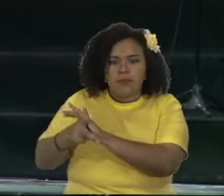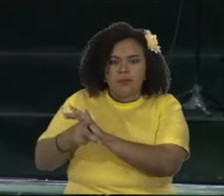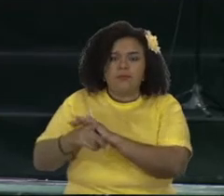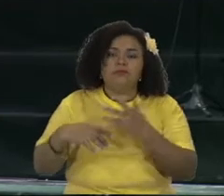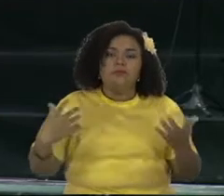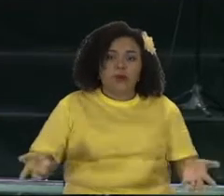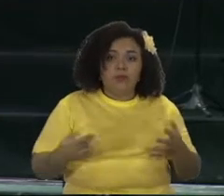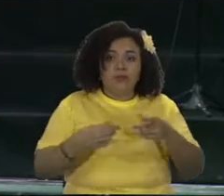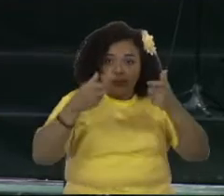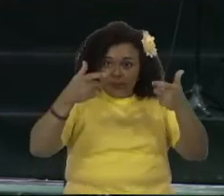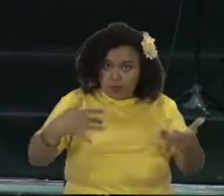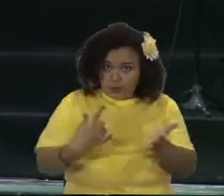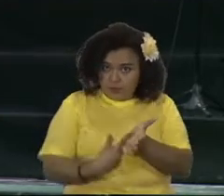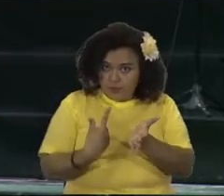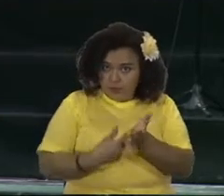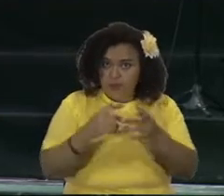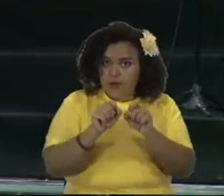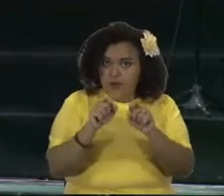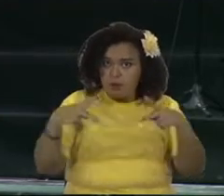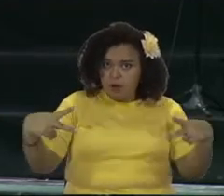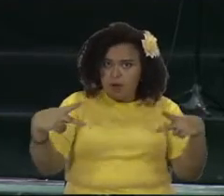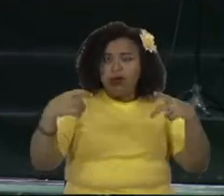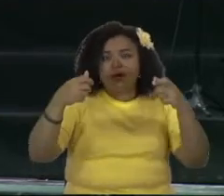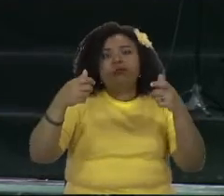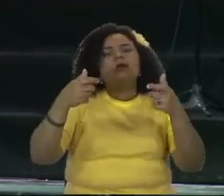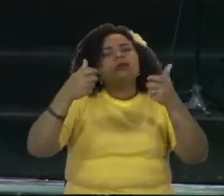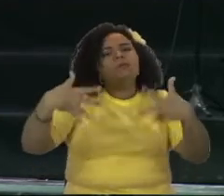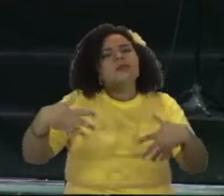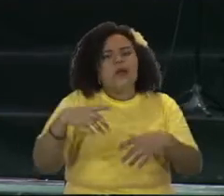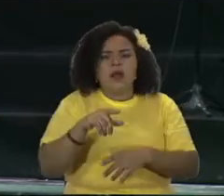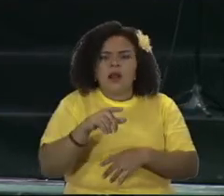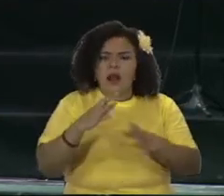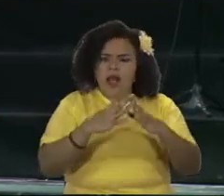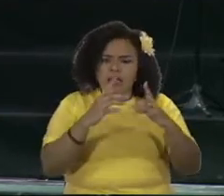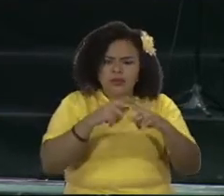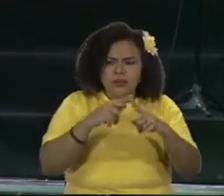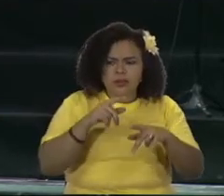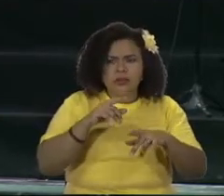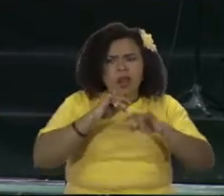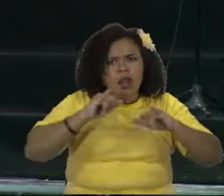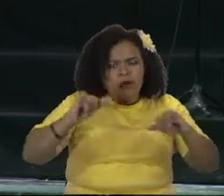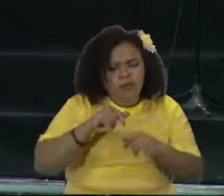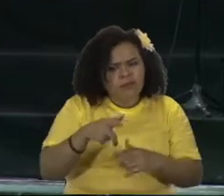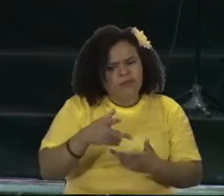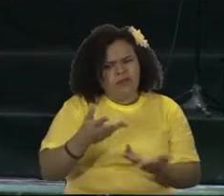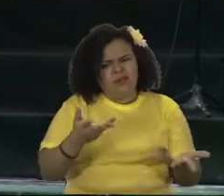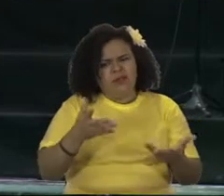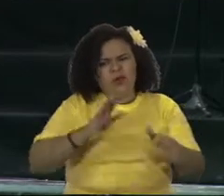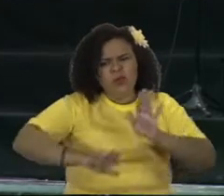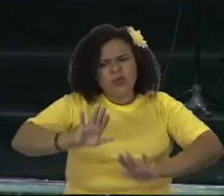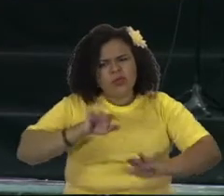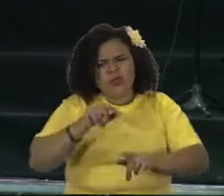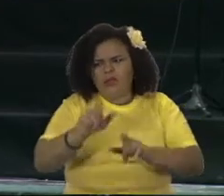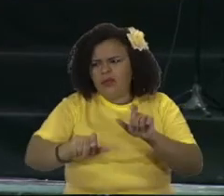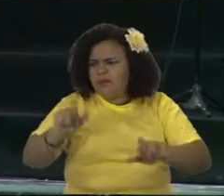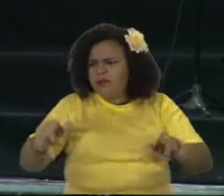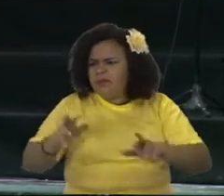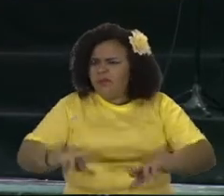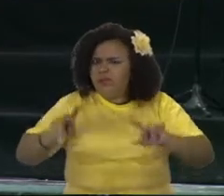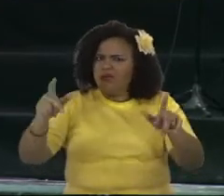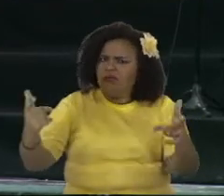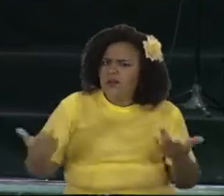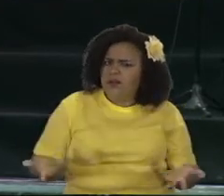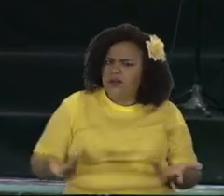chapters, it tells the churches that you are not going to be church anymore, and it shows